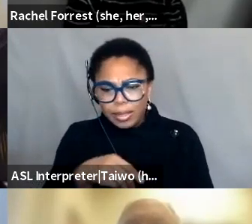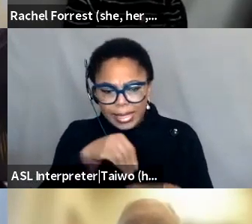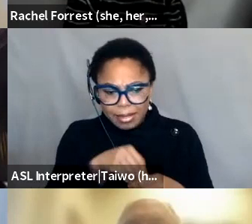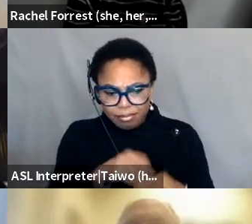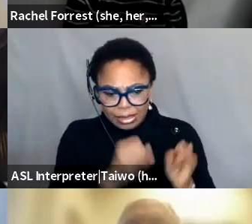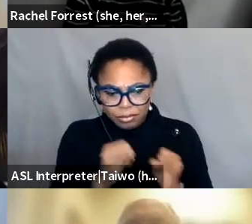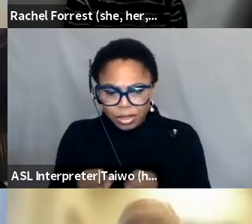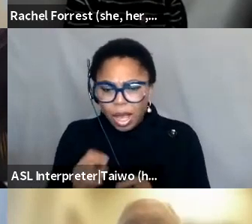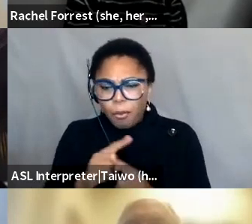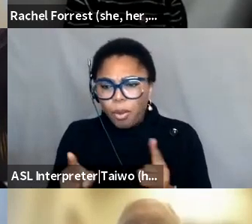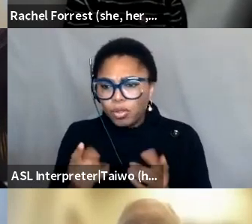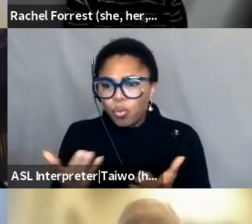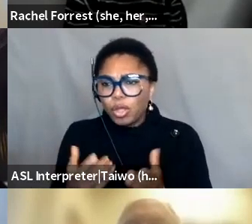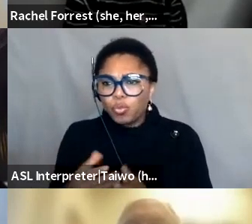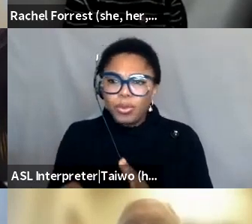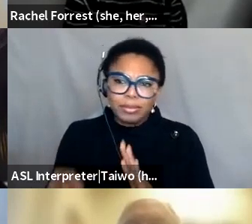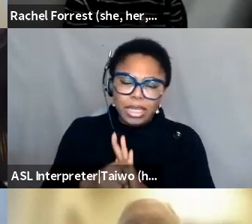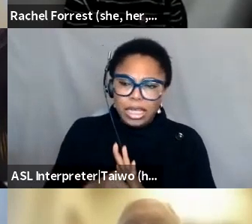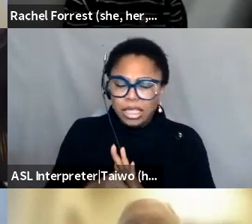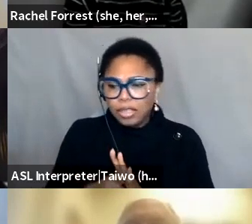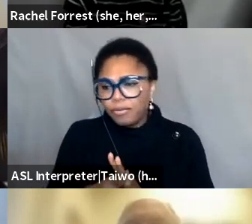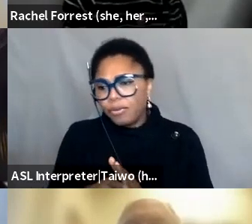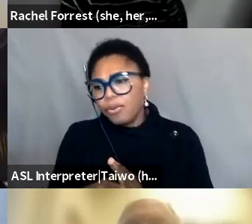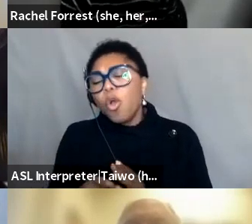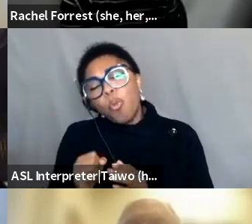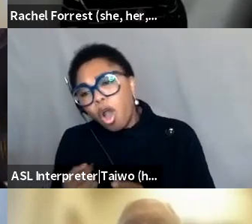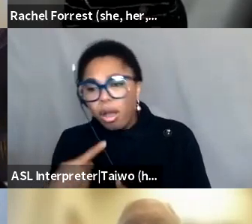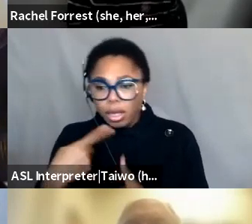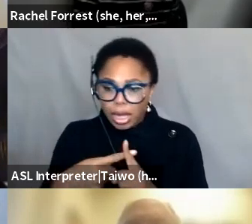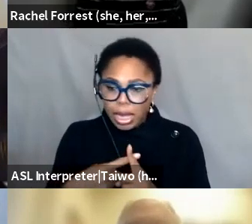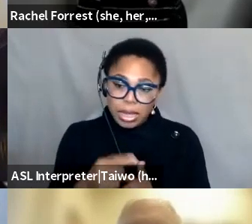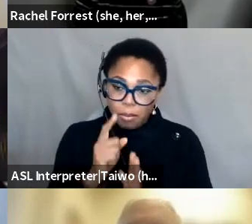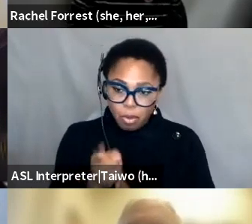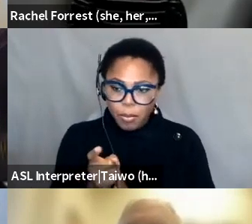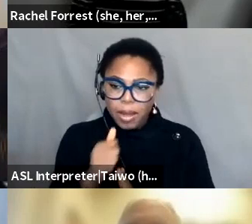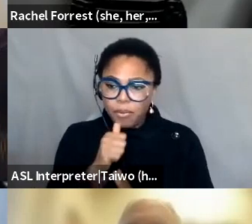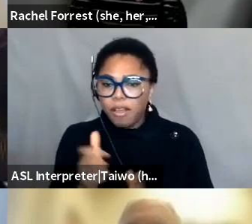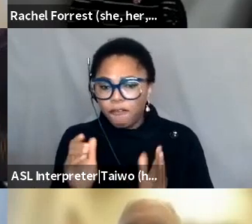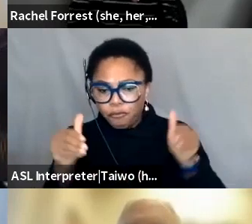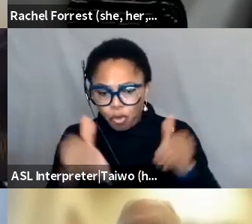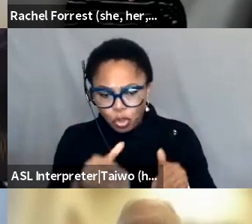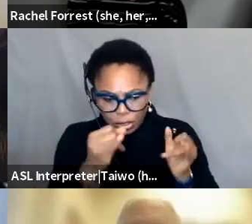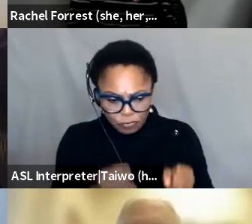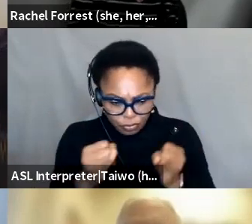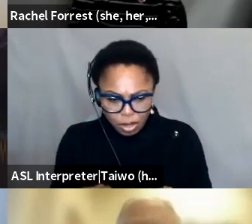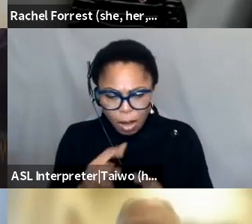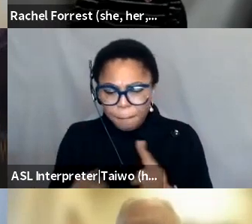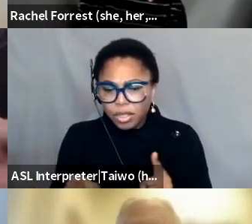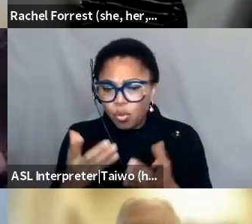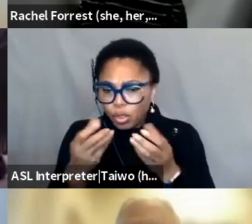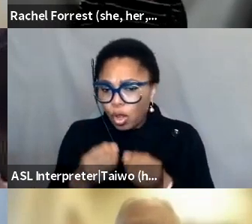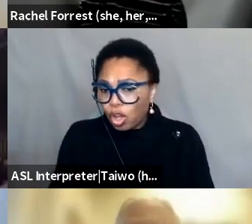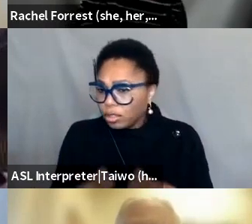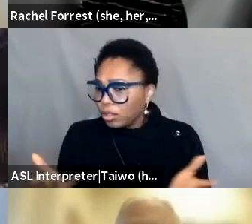that like in the moment we, or what was gained in the moment, we didn't have to focus on the individual sort of like doing that. But what was lost